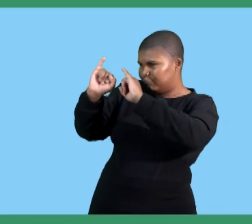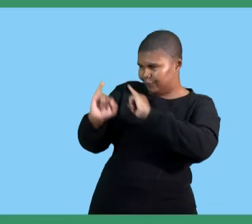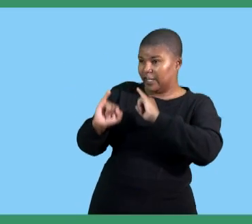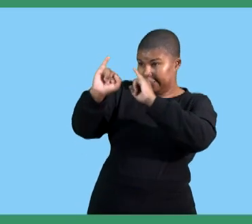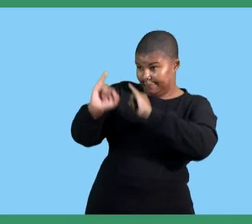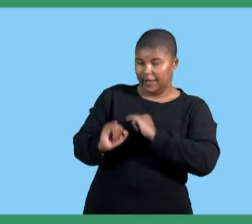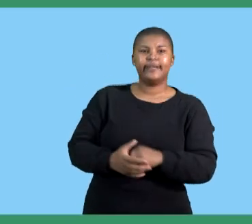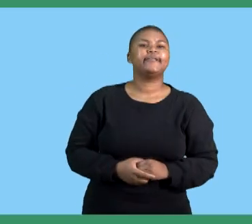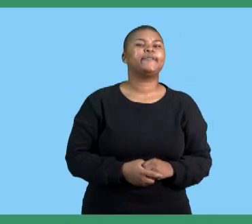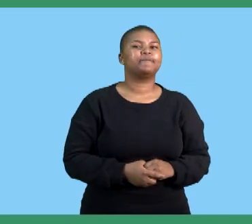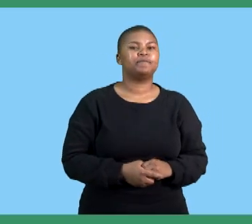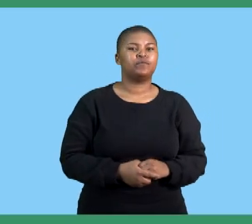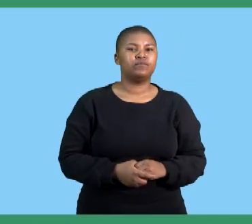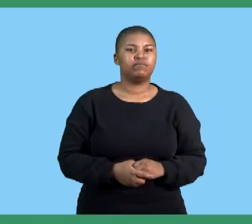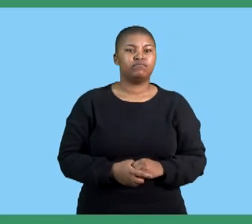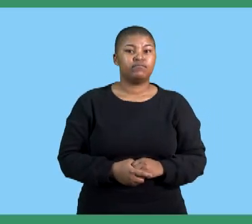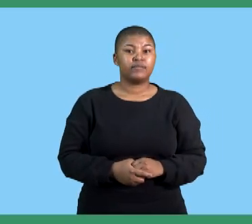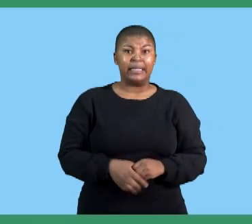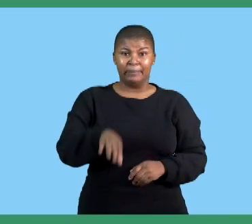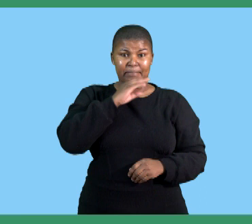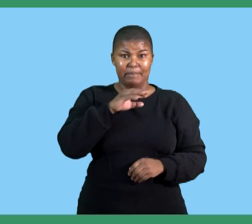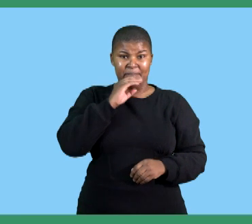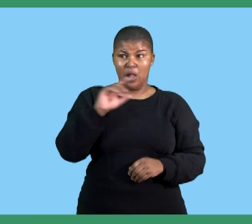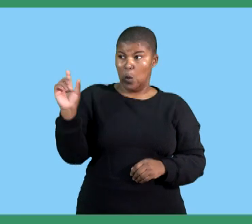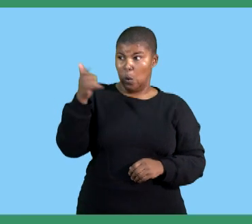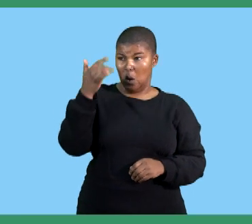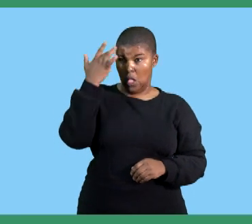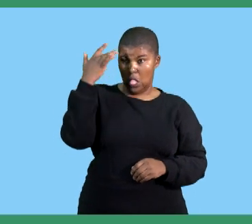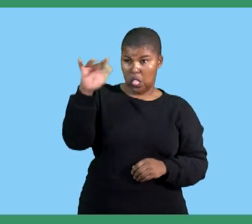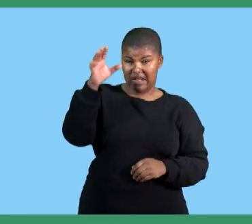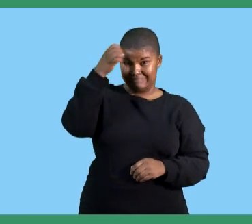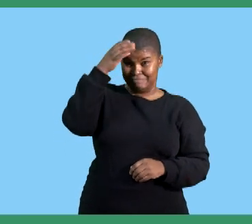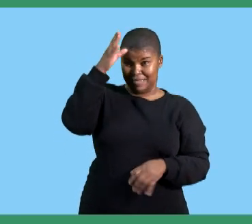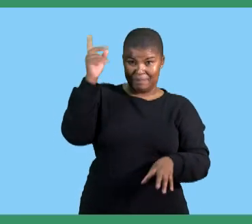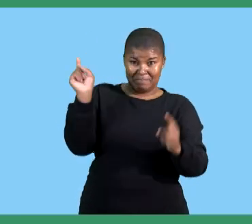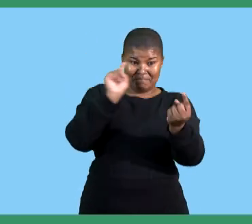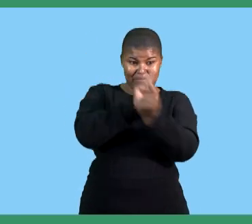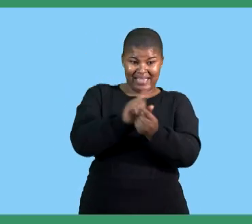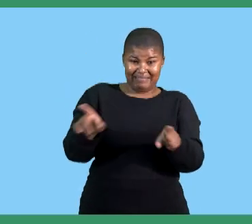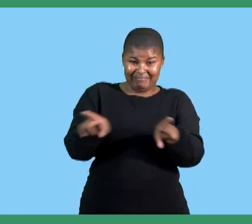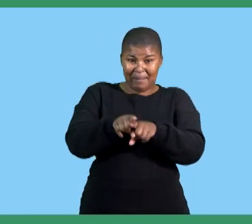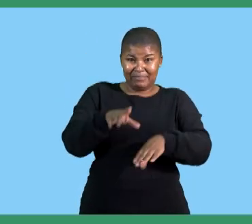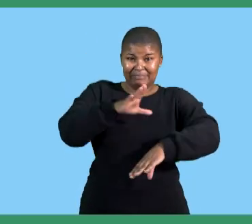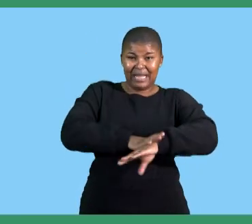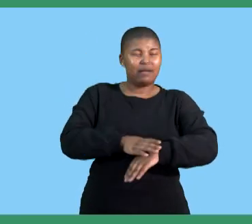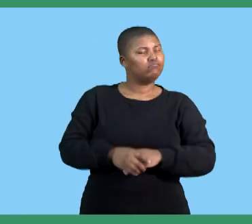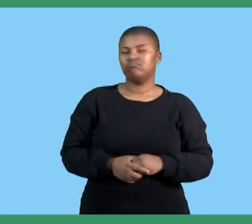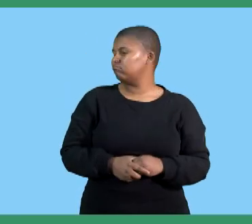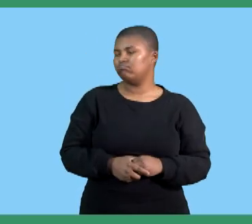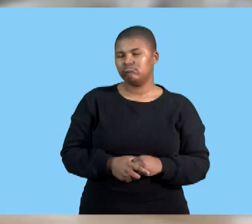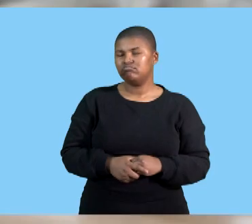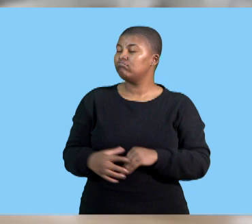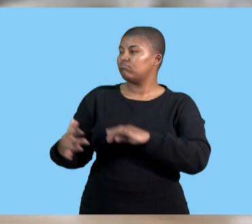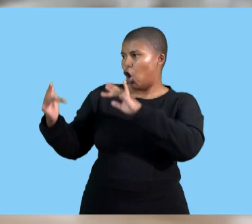The experts never meet face-to-face and can be contacted individually. So you will note to